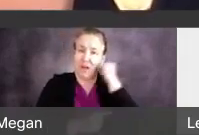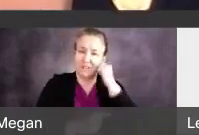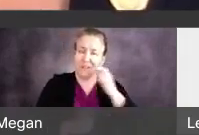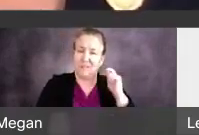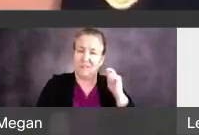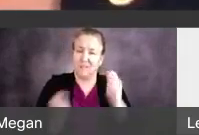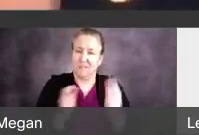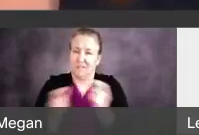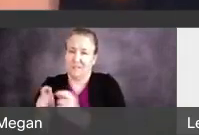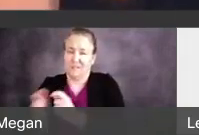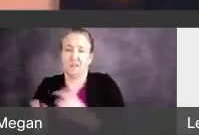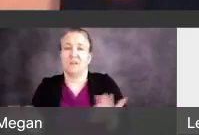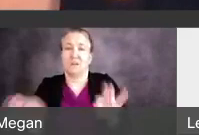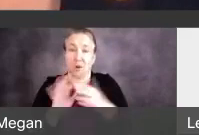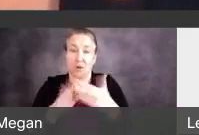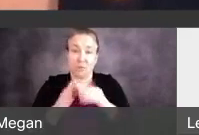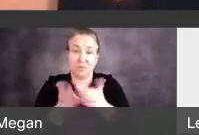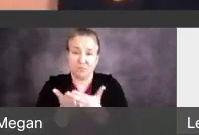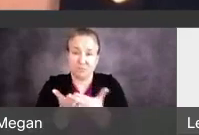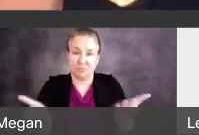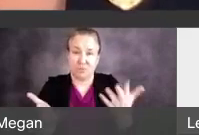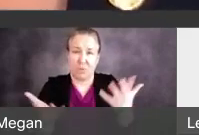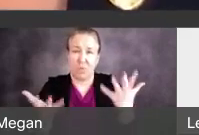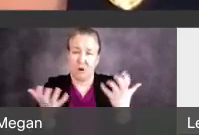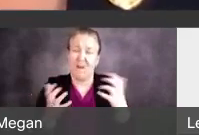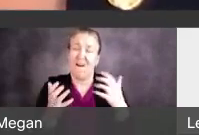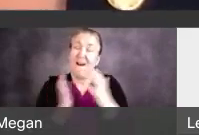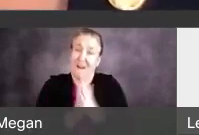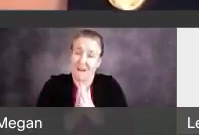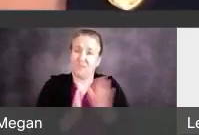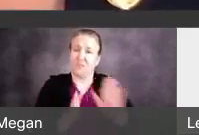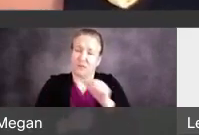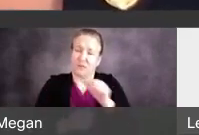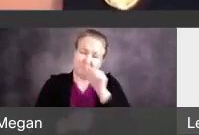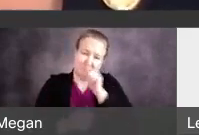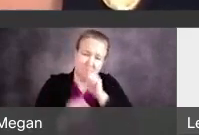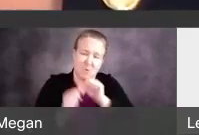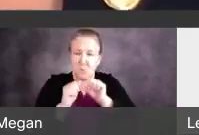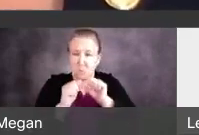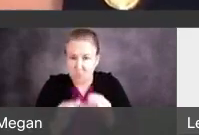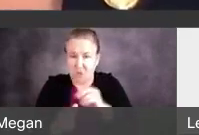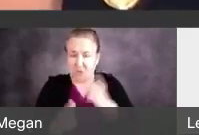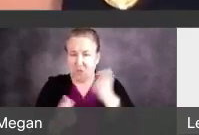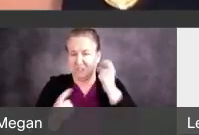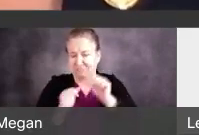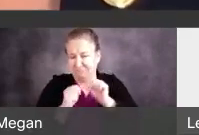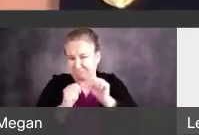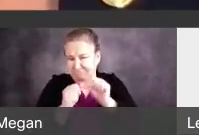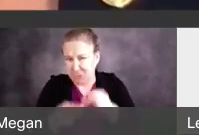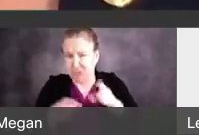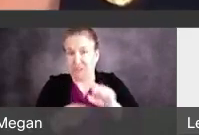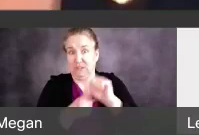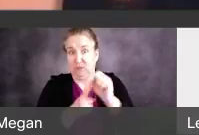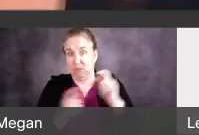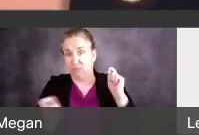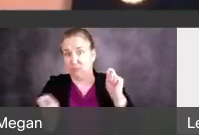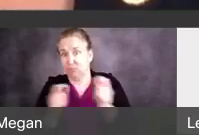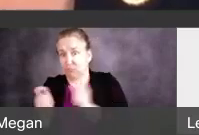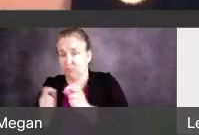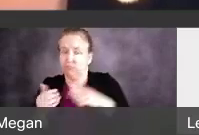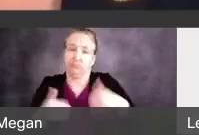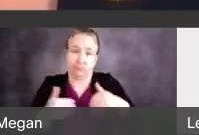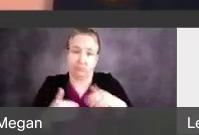basis, and I want to ask our community's ongoing patience and understanding during this evolving situation.